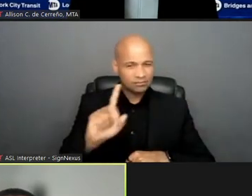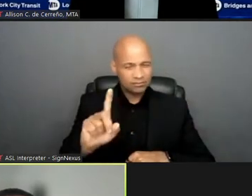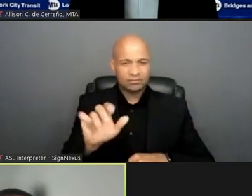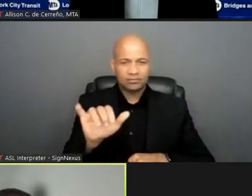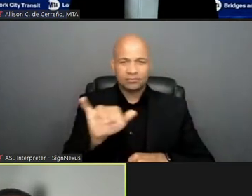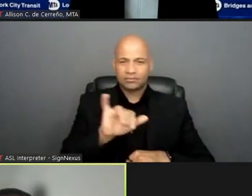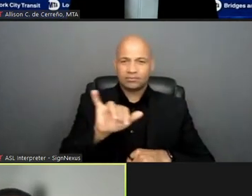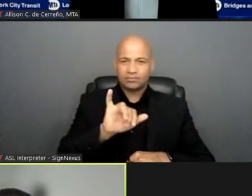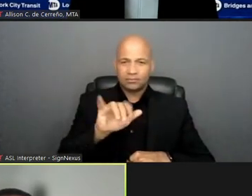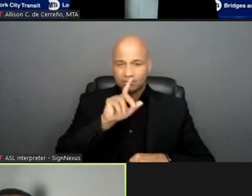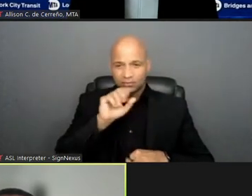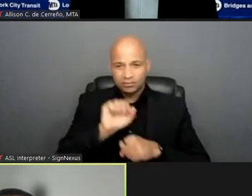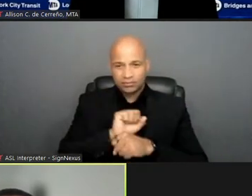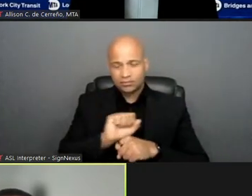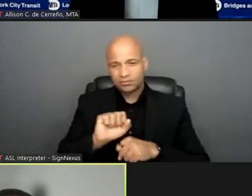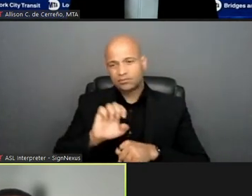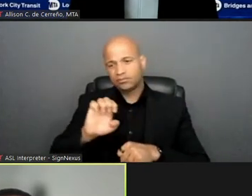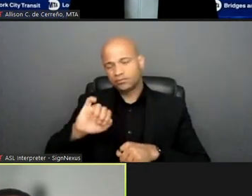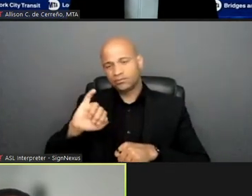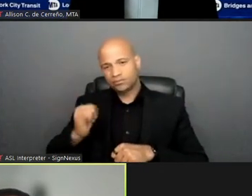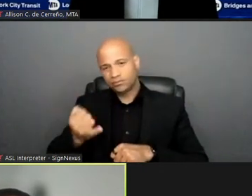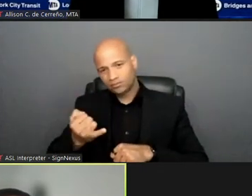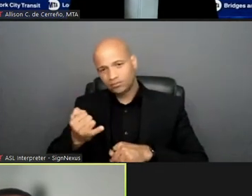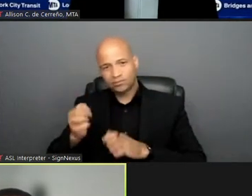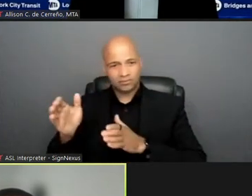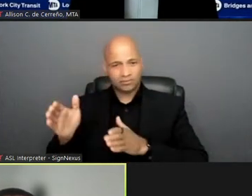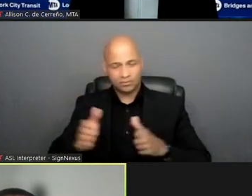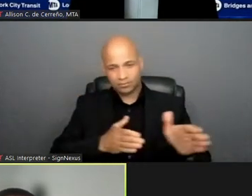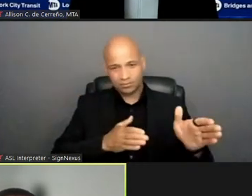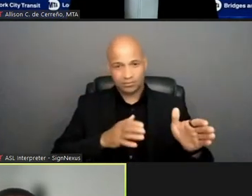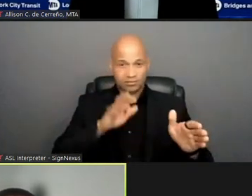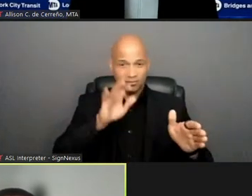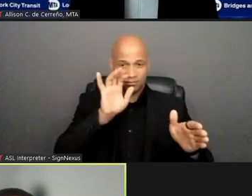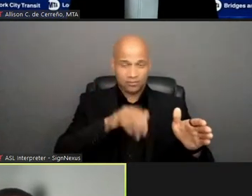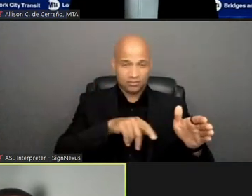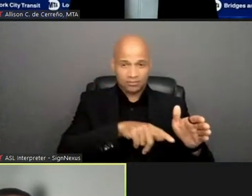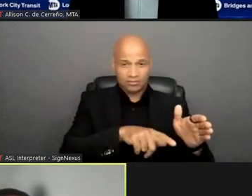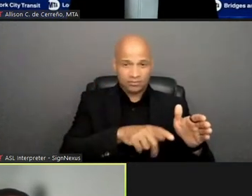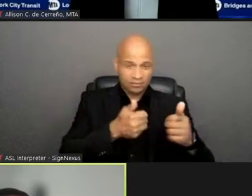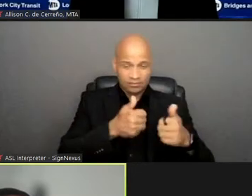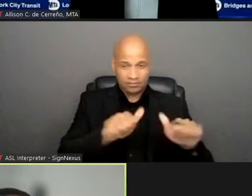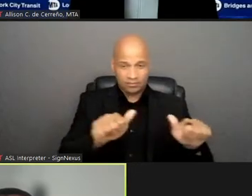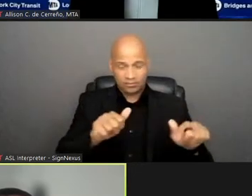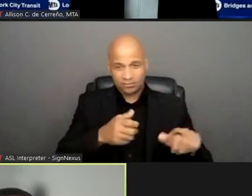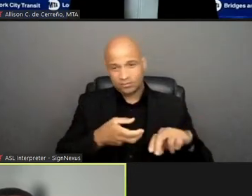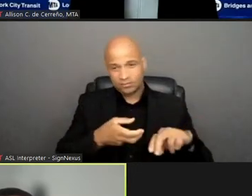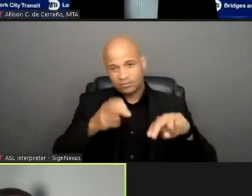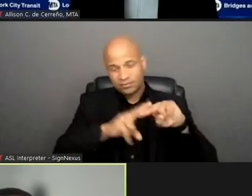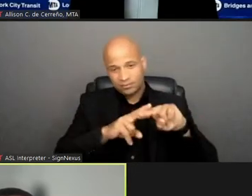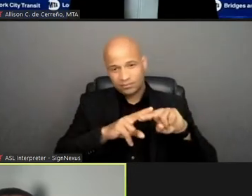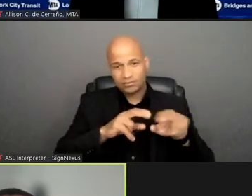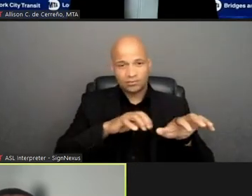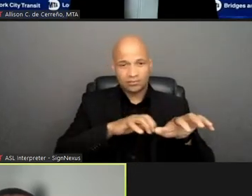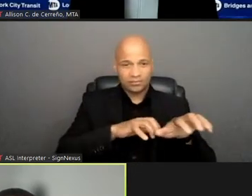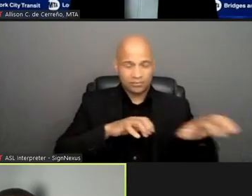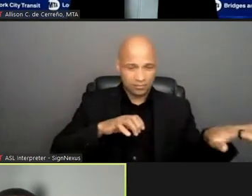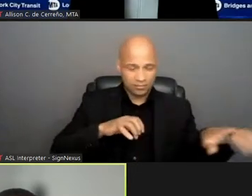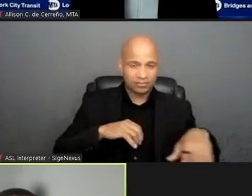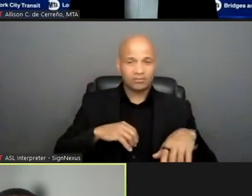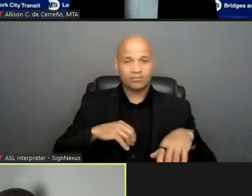truly environmental just plan congestion pricing cannot lead to any increases in traffic or emissions in EJ communities